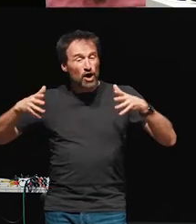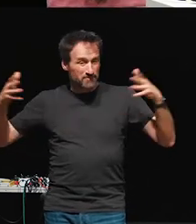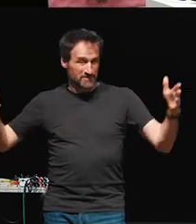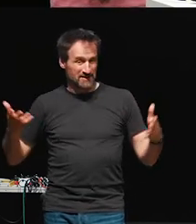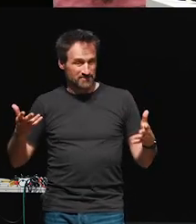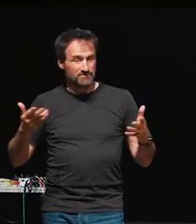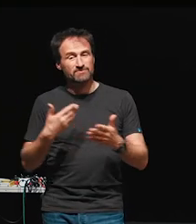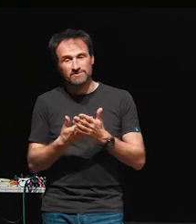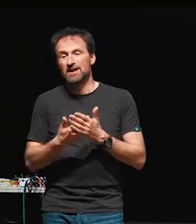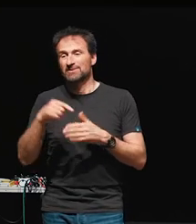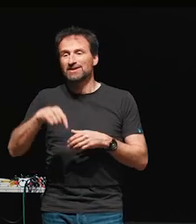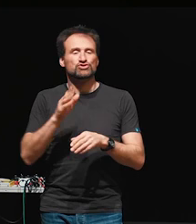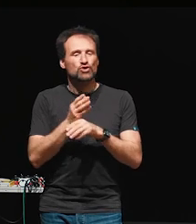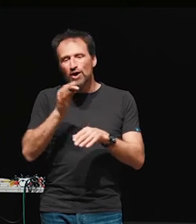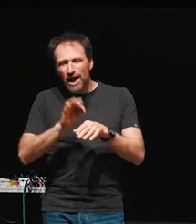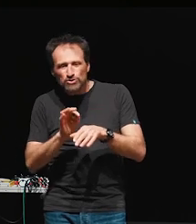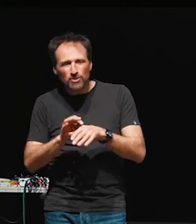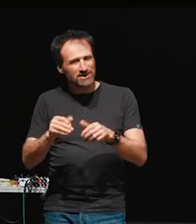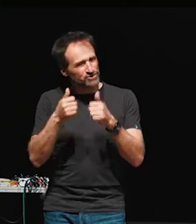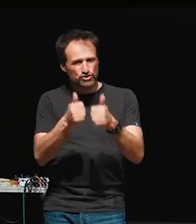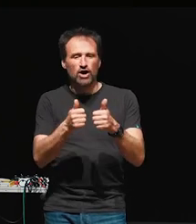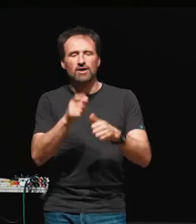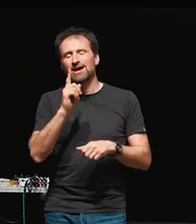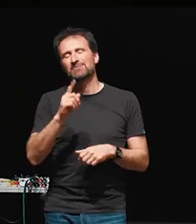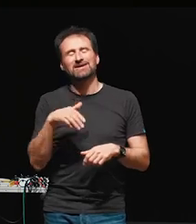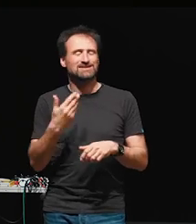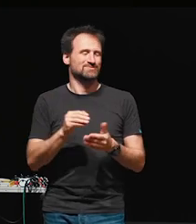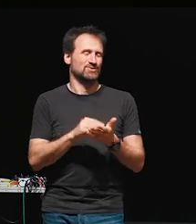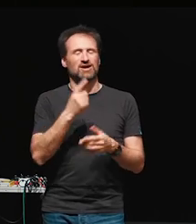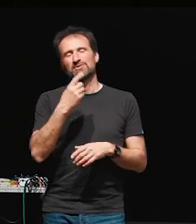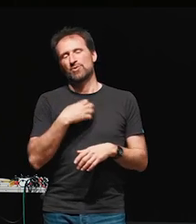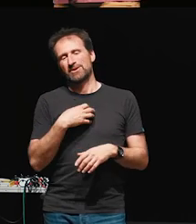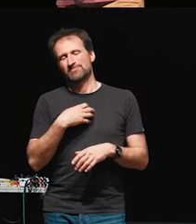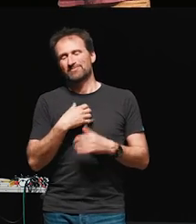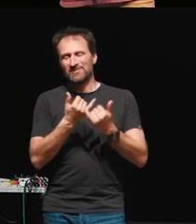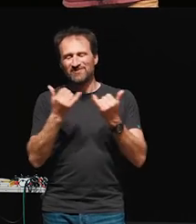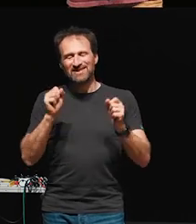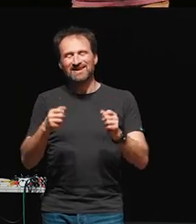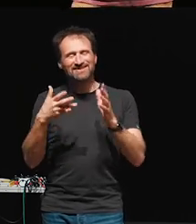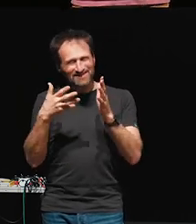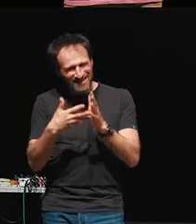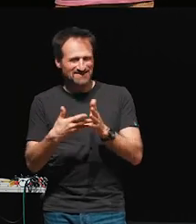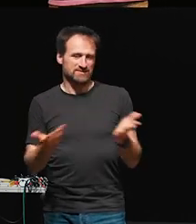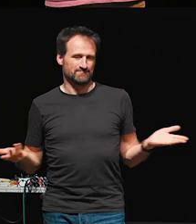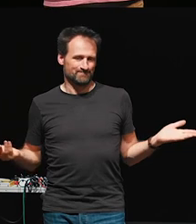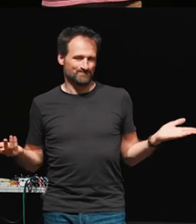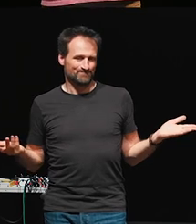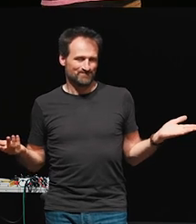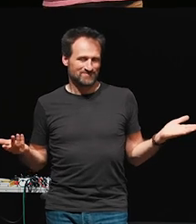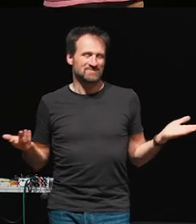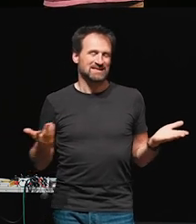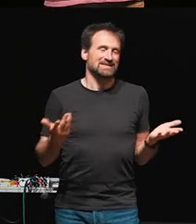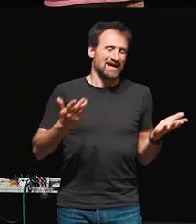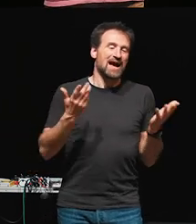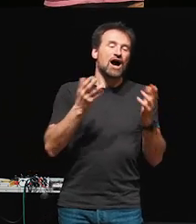this stuff today. But we're still left with one problem, and that is, how do we test them? Right? Well, hopefully you can